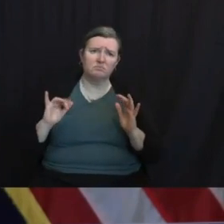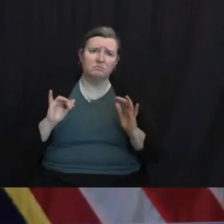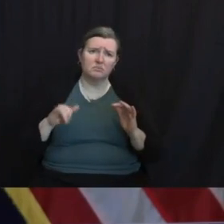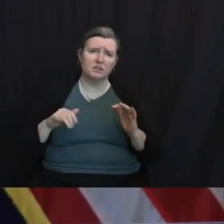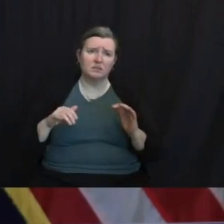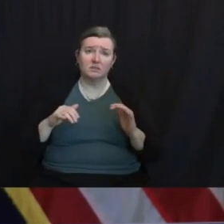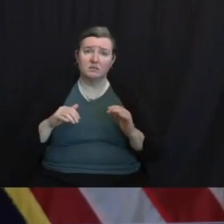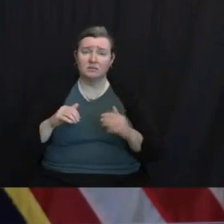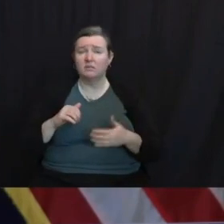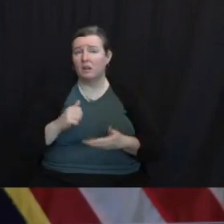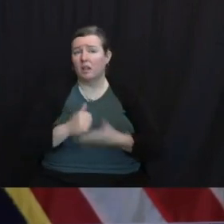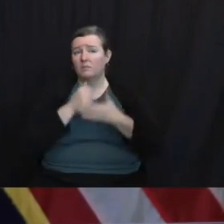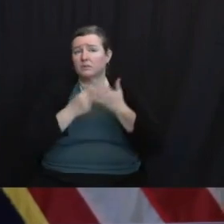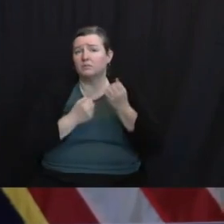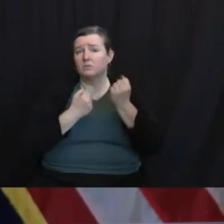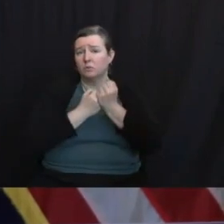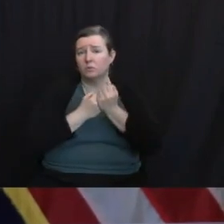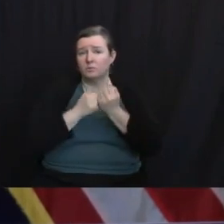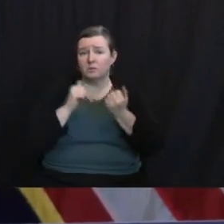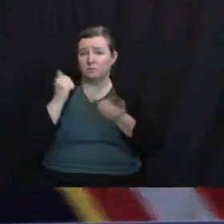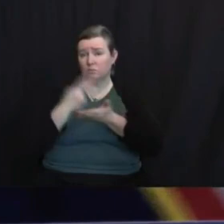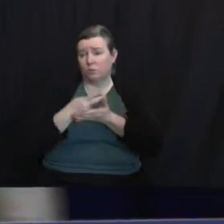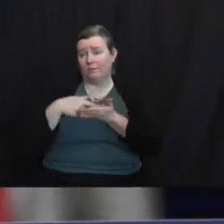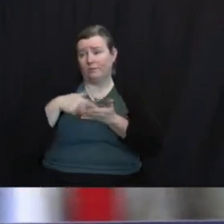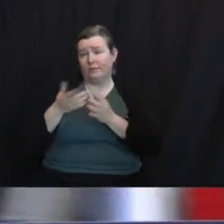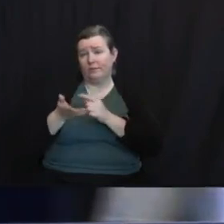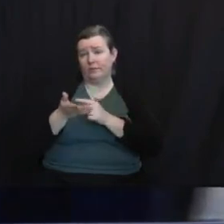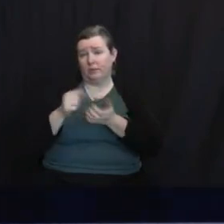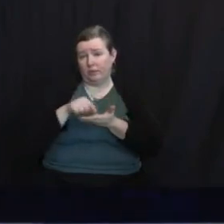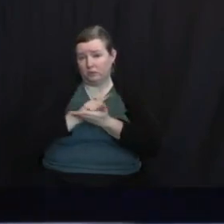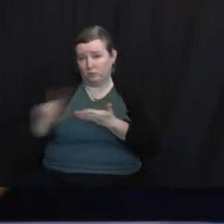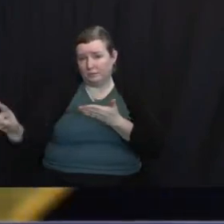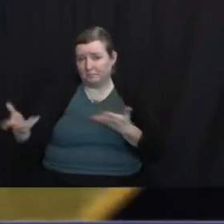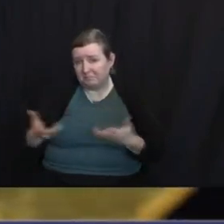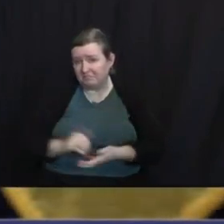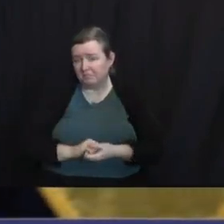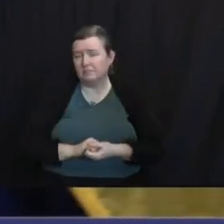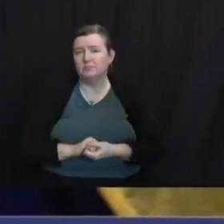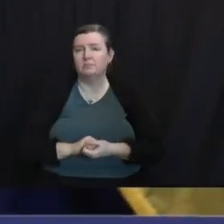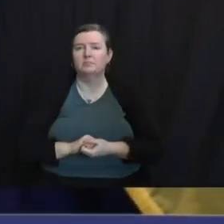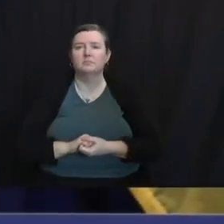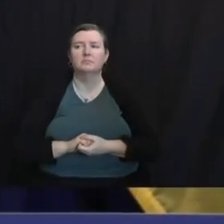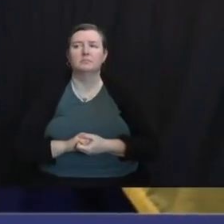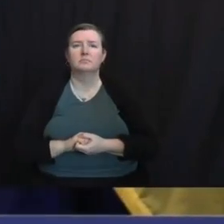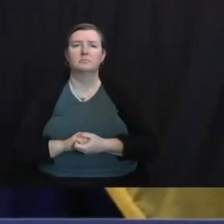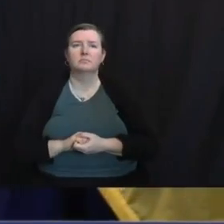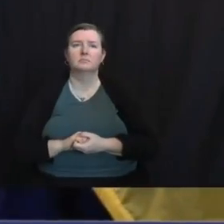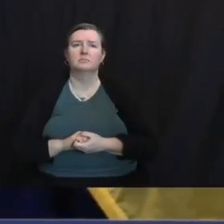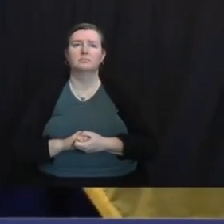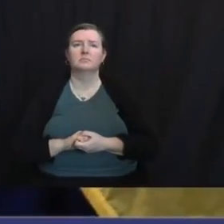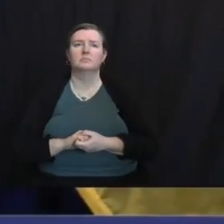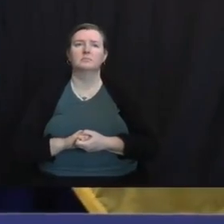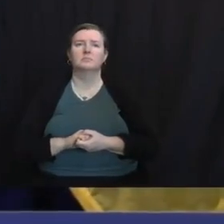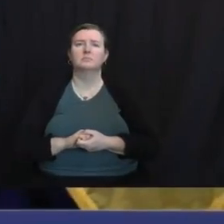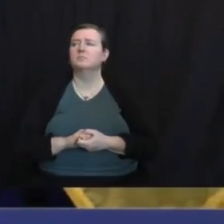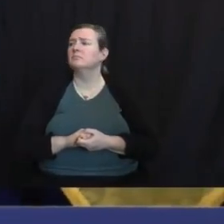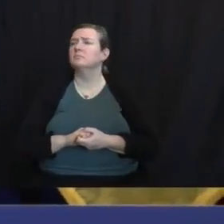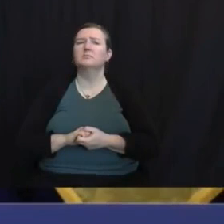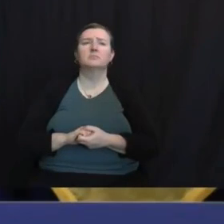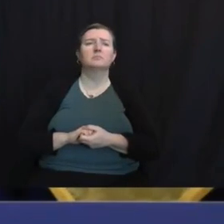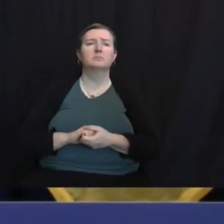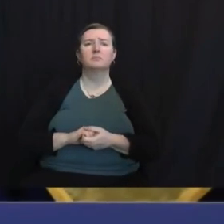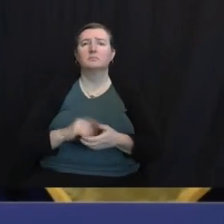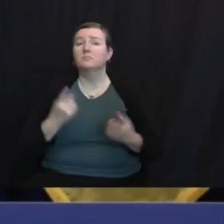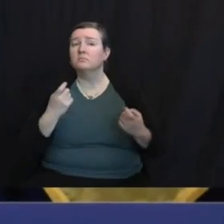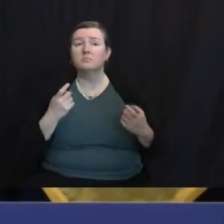case. Thank you for that. Sorry, let's do Stacy, and then we'll go back to Nikita. Is it okay we come to you?